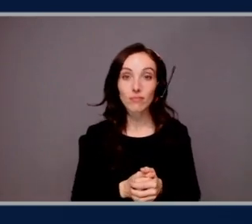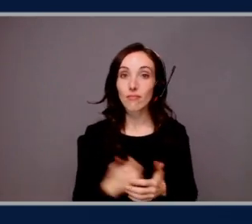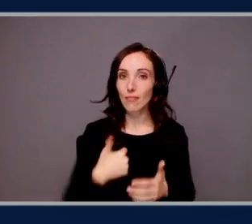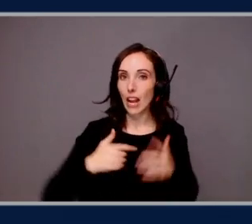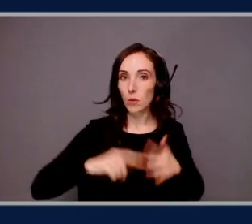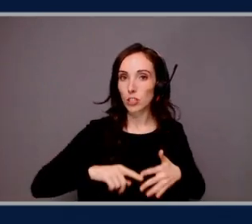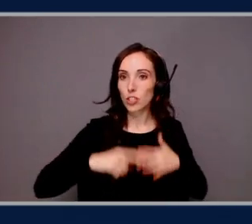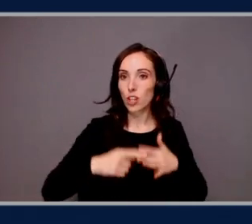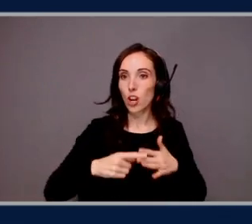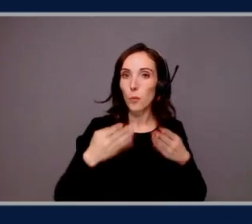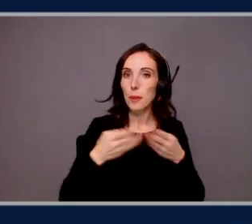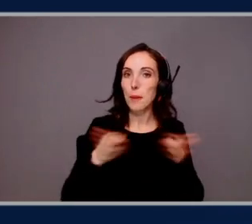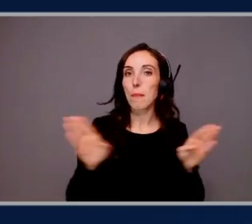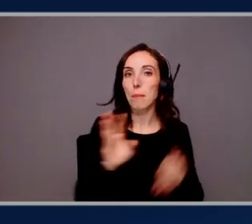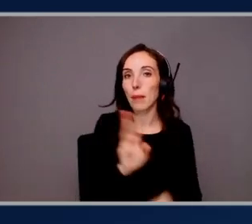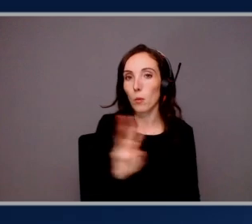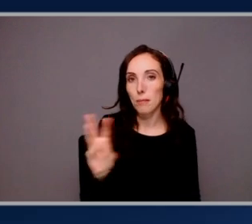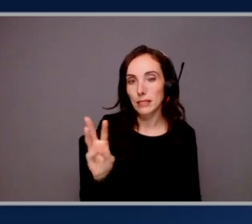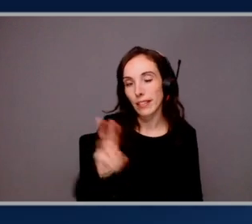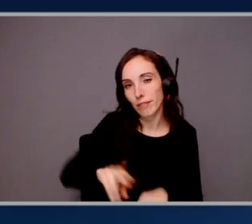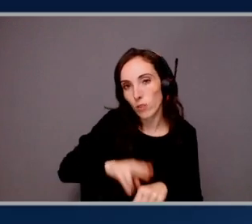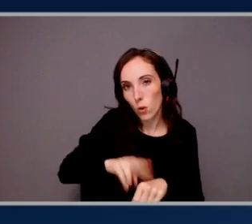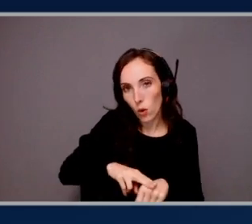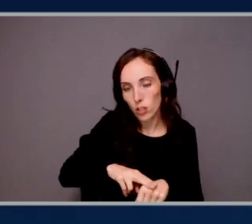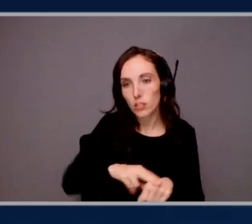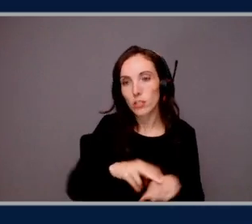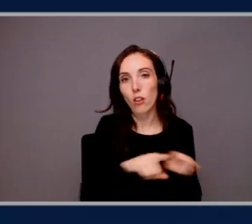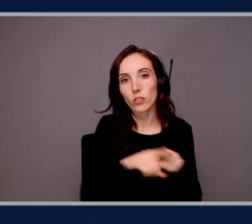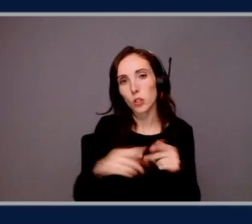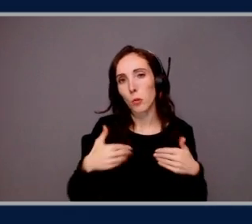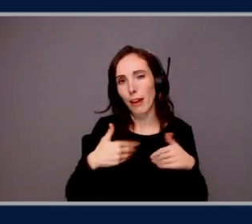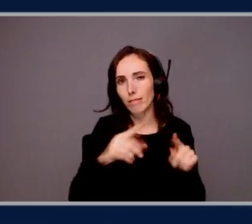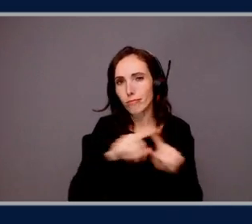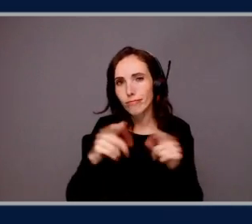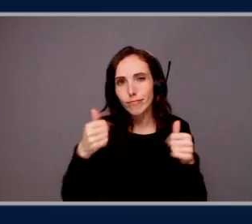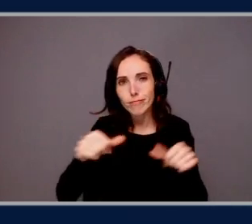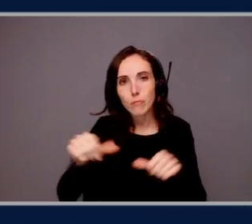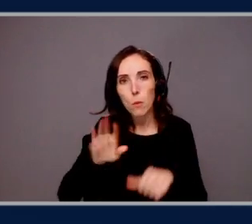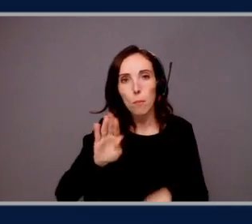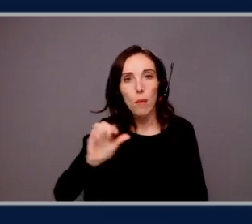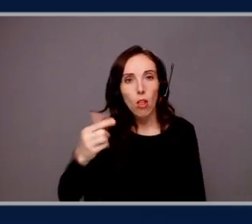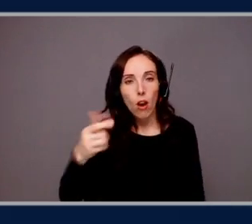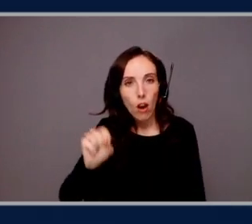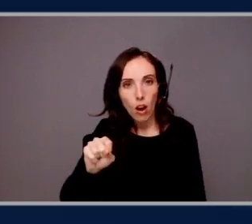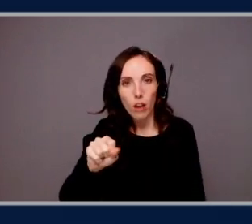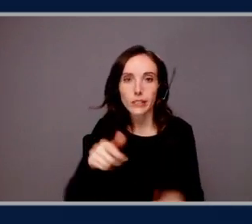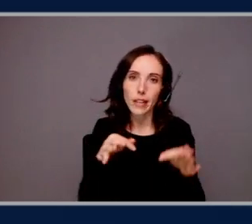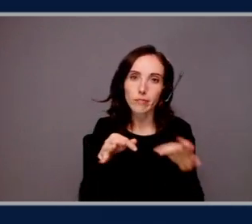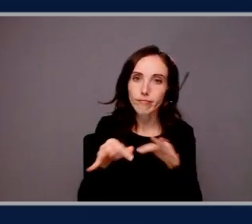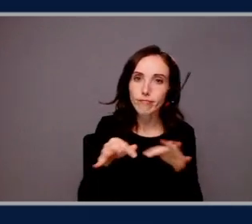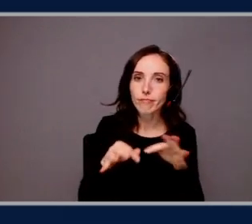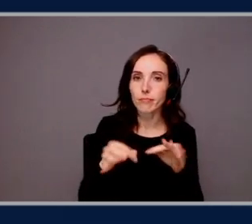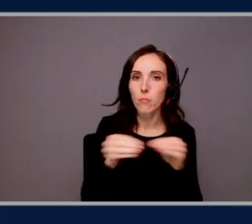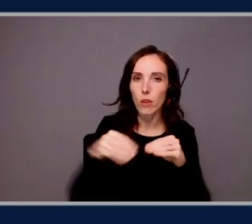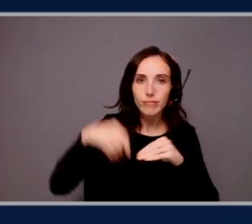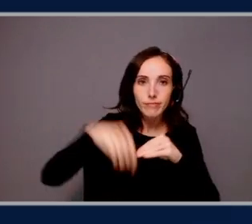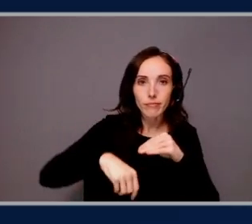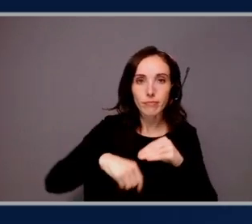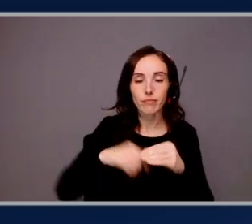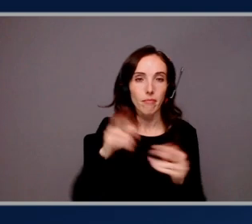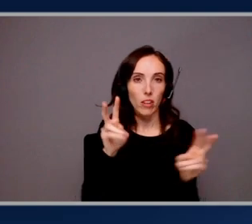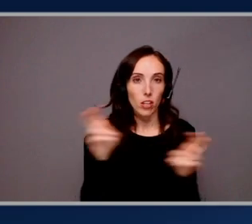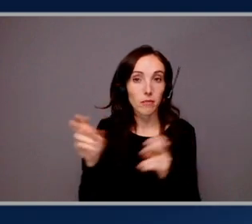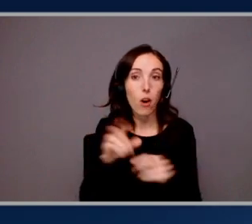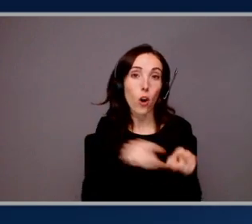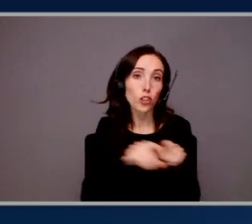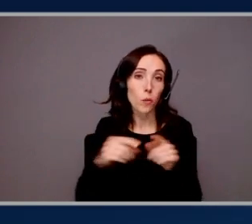our public website, of course, right? And then we also have tons of blogs, which like also touch on these topics. And then there's a lot of YouTube content as well,